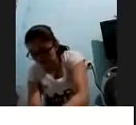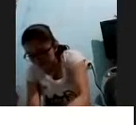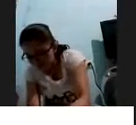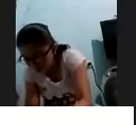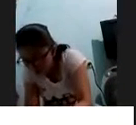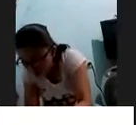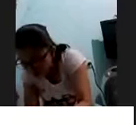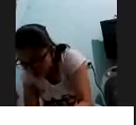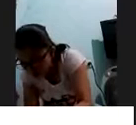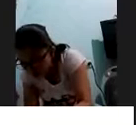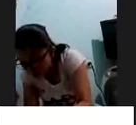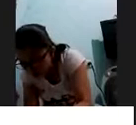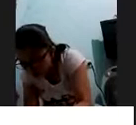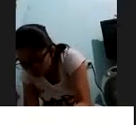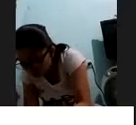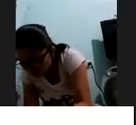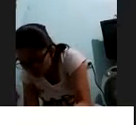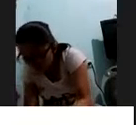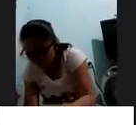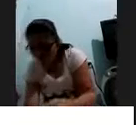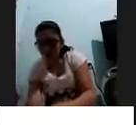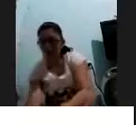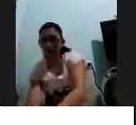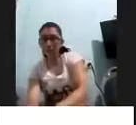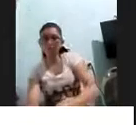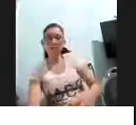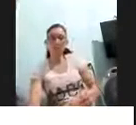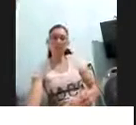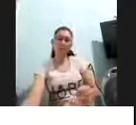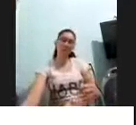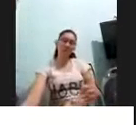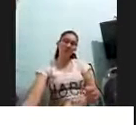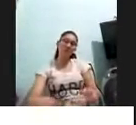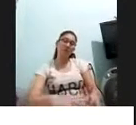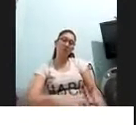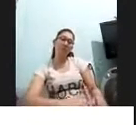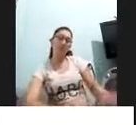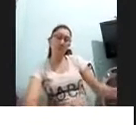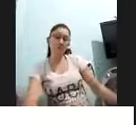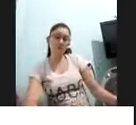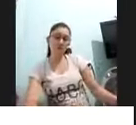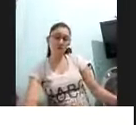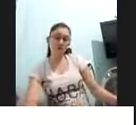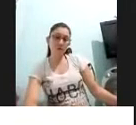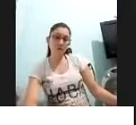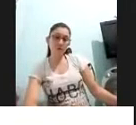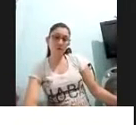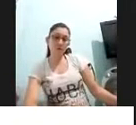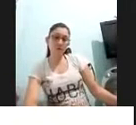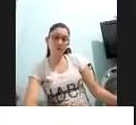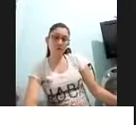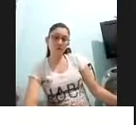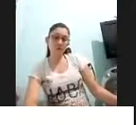His name is Eric. Okay, solo en her name. Tenemos problema. Se escucha her